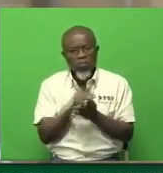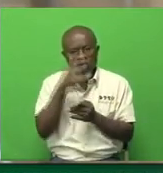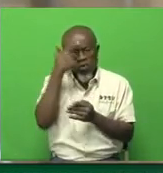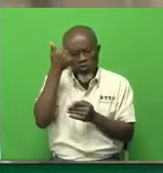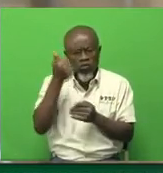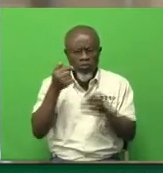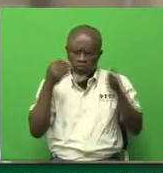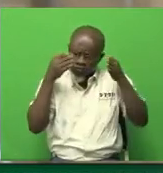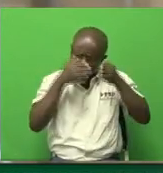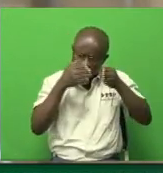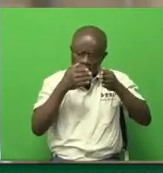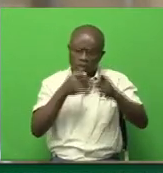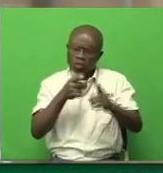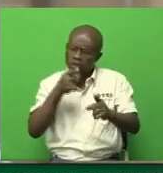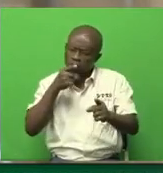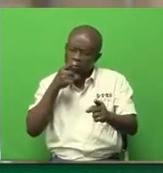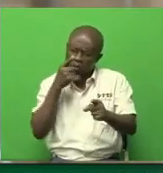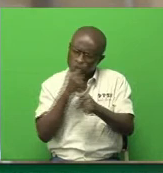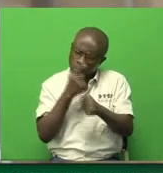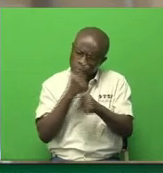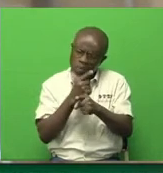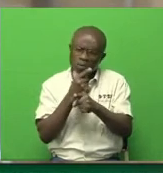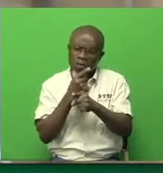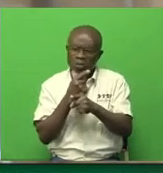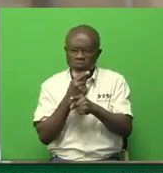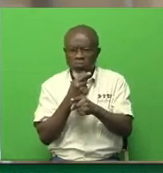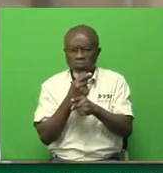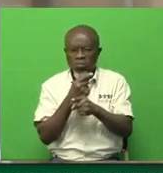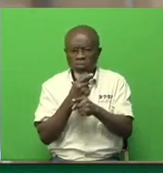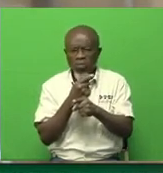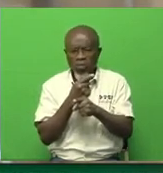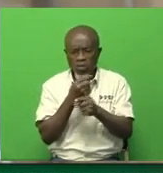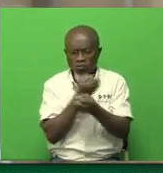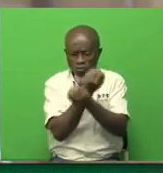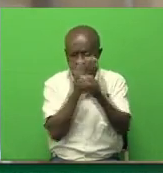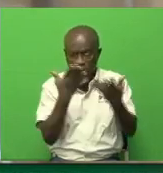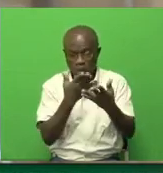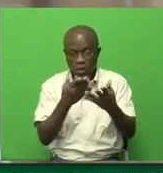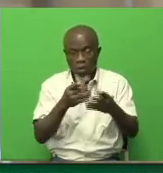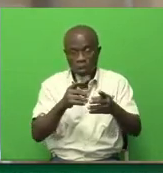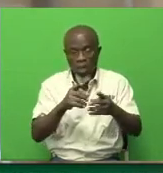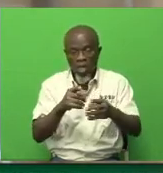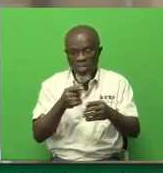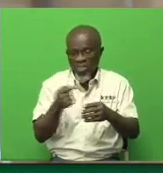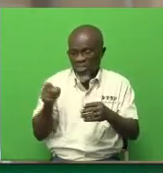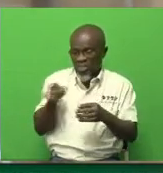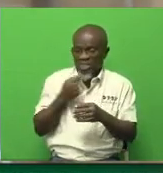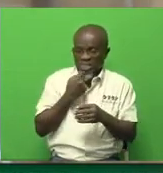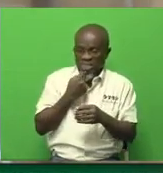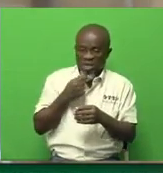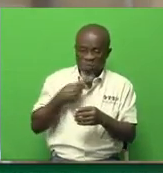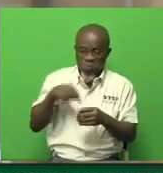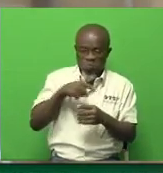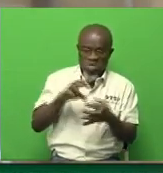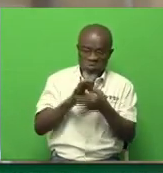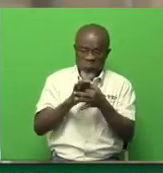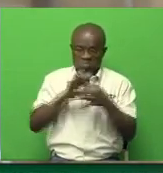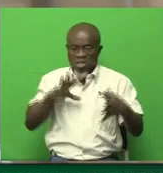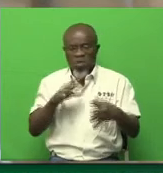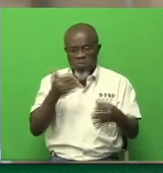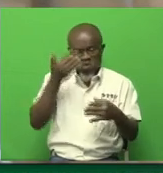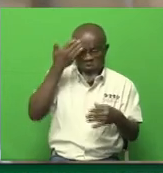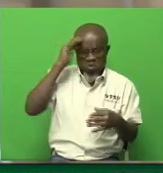matters presented by the leader of the opposition that we are detached and that we don't understand the feelings